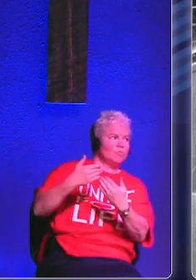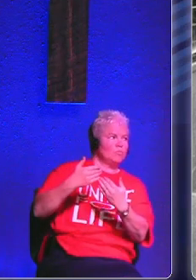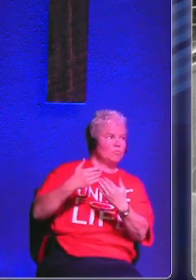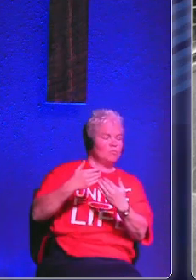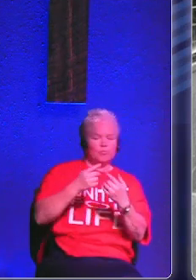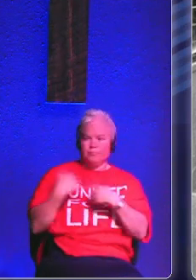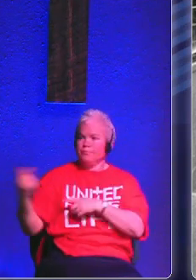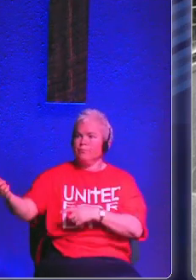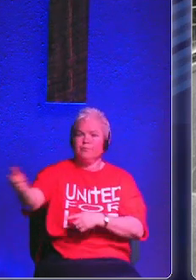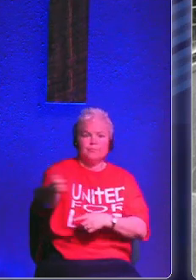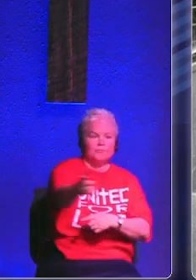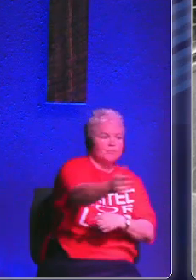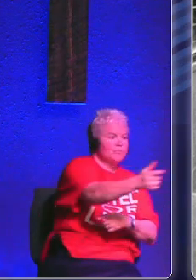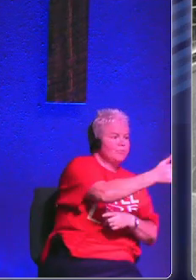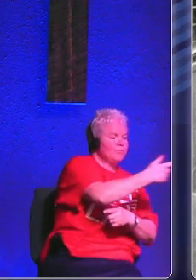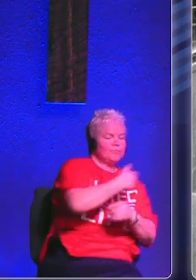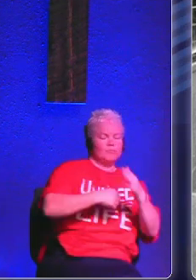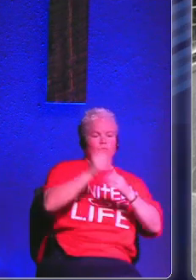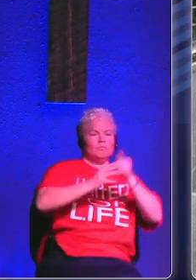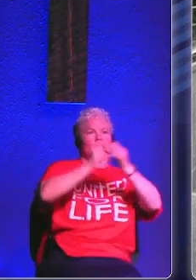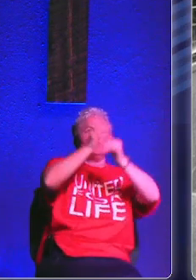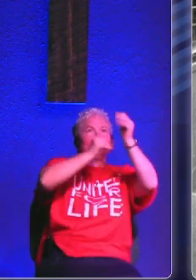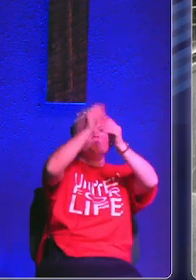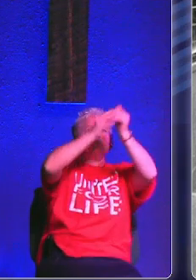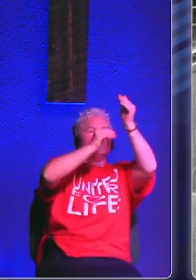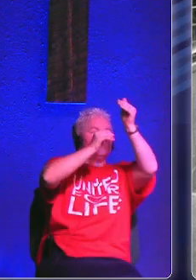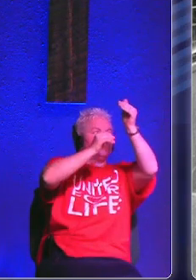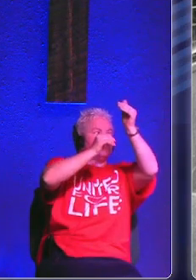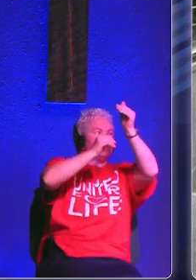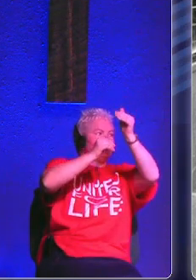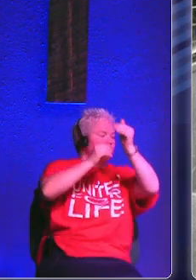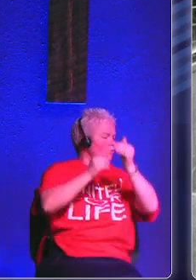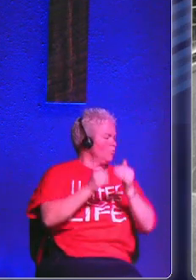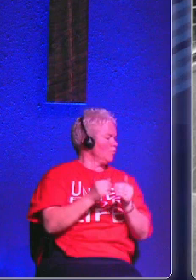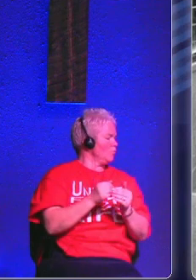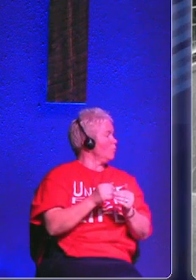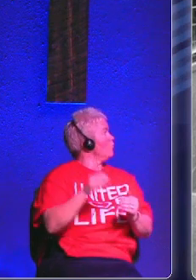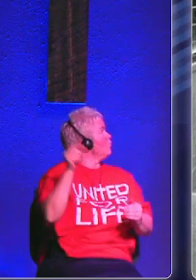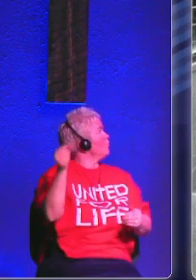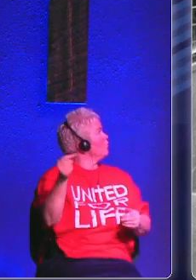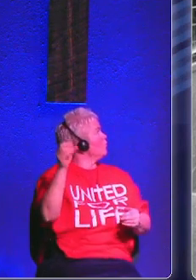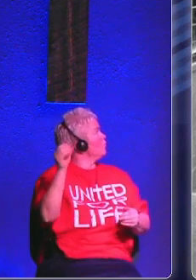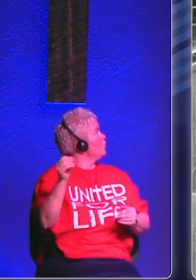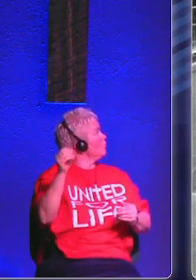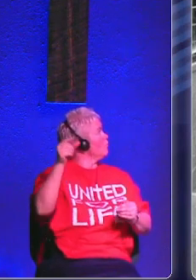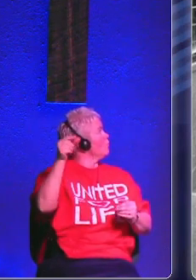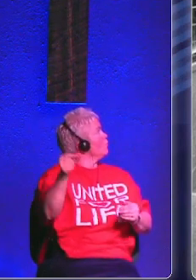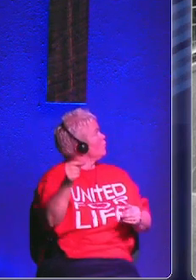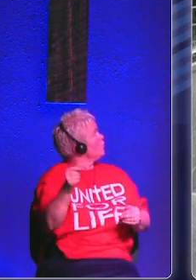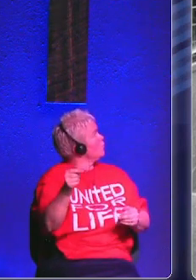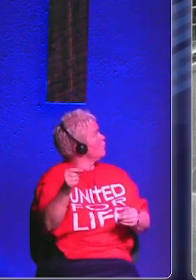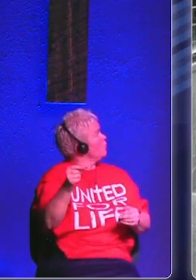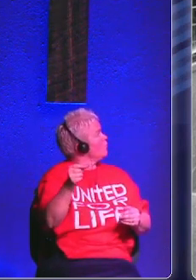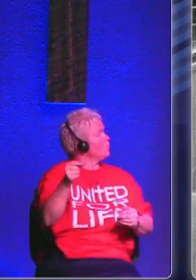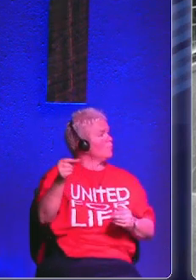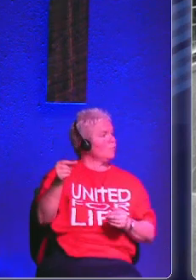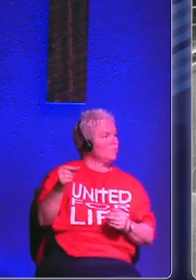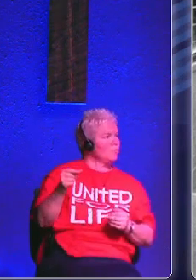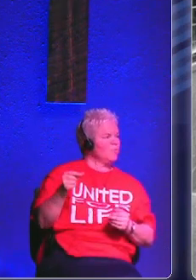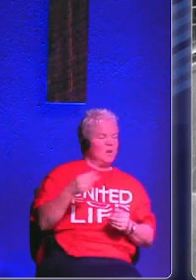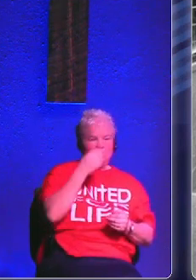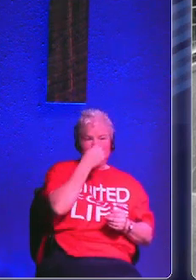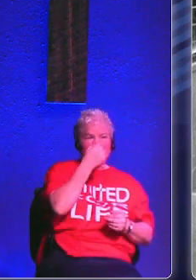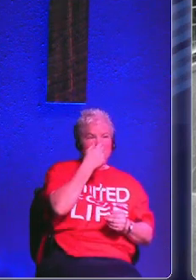wind to go around the buildings. So now that hog shed right there that looks like an H, all